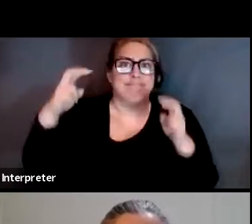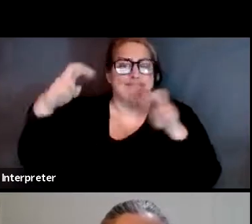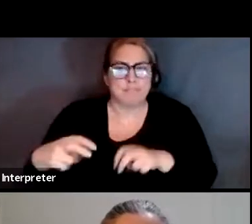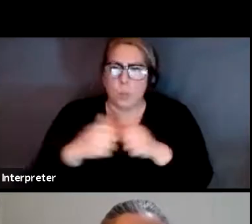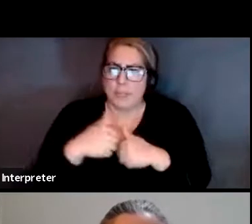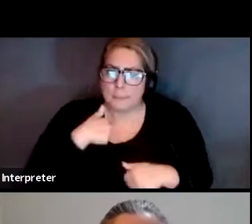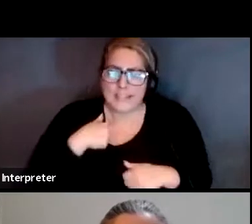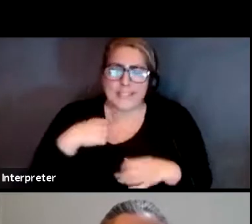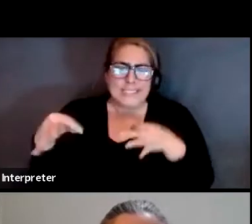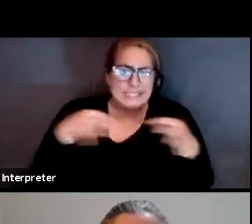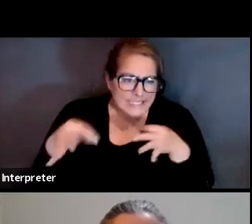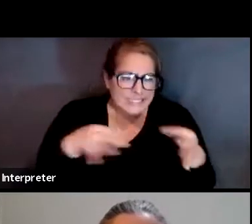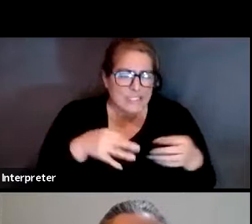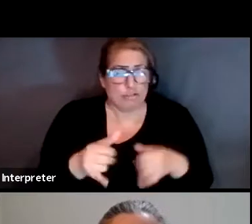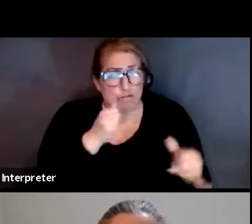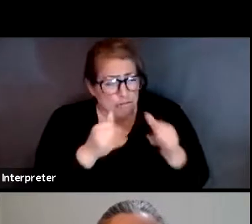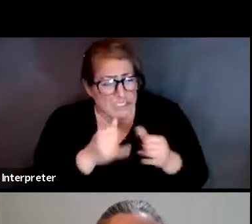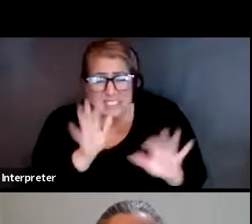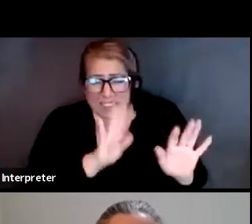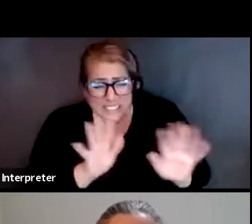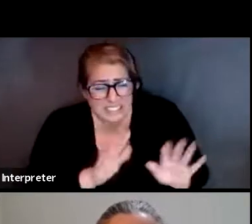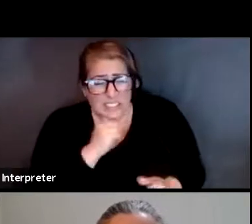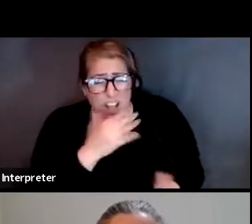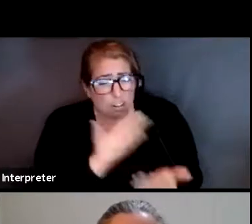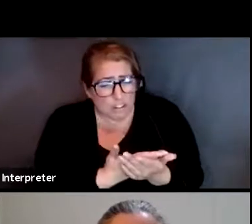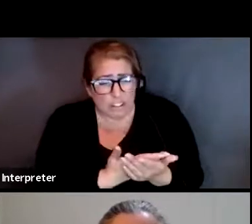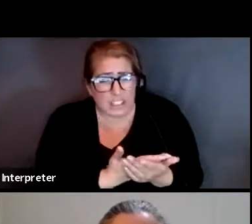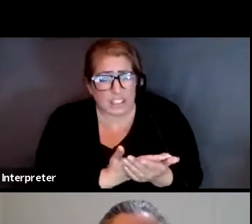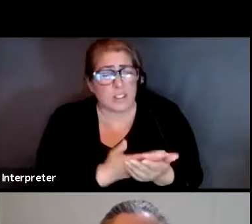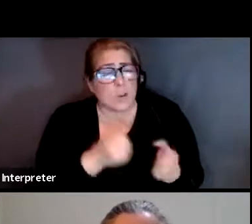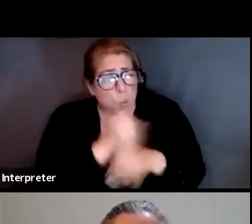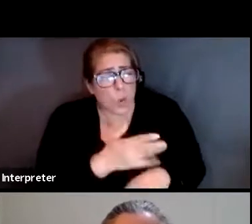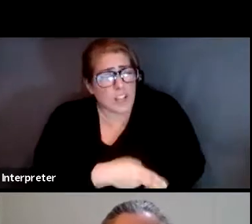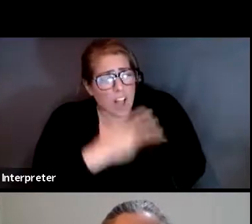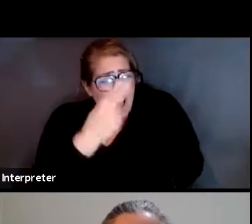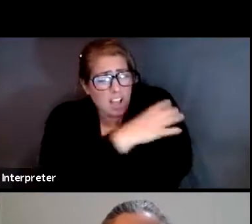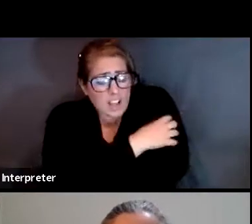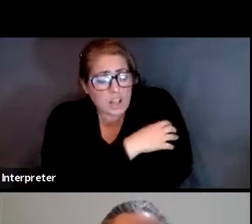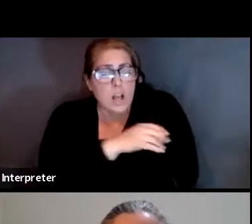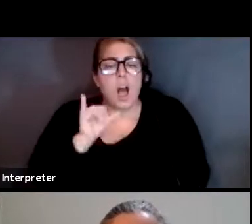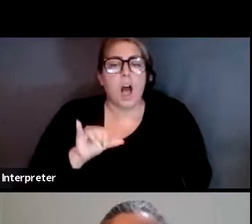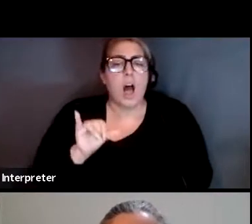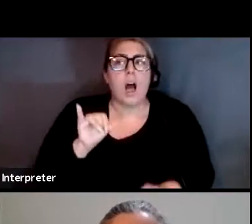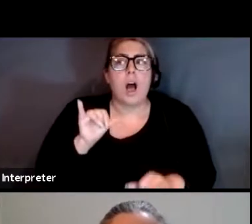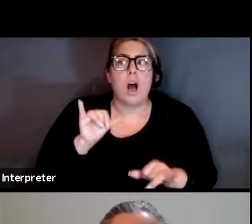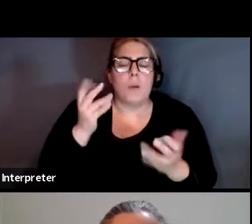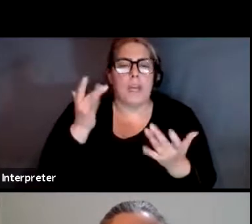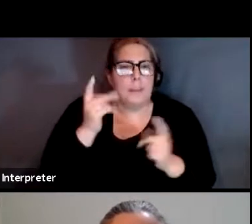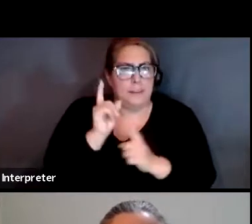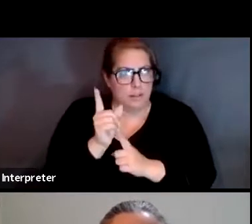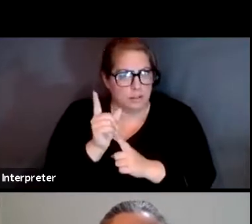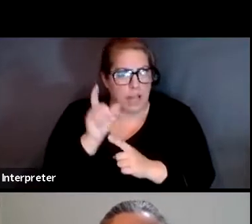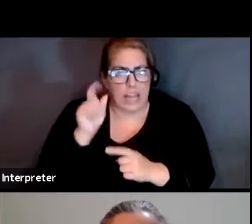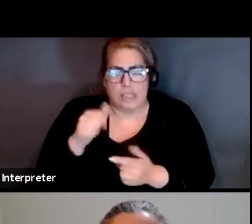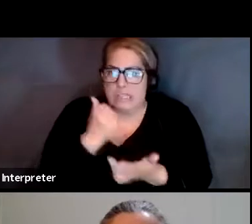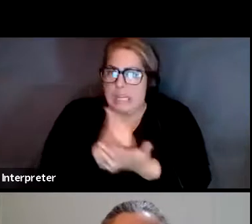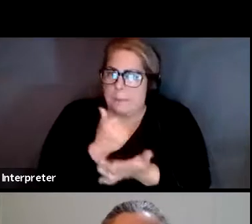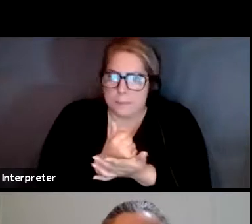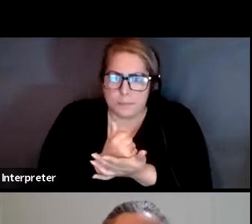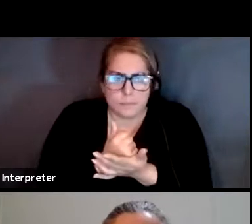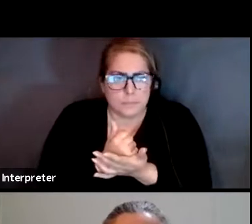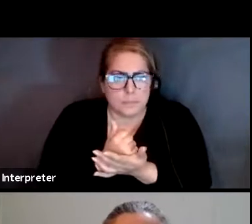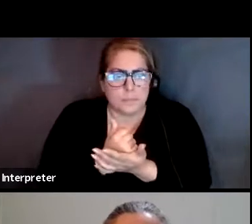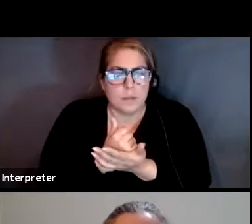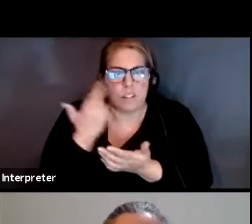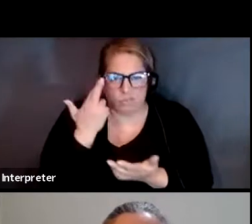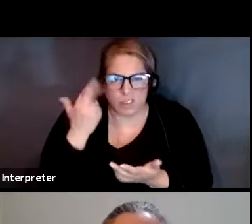drinking was not a good thing for me. And that's when I began to say, wait a minute, I must need some help. And